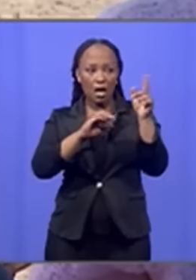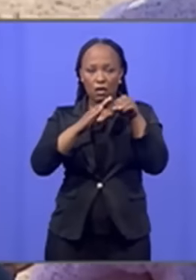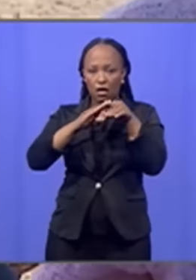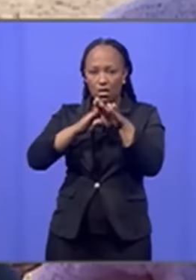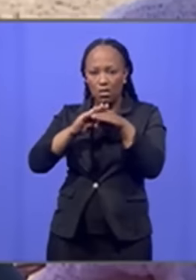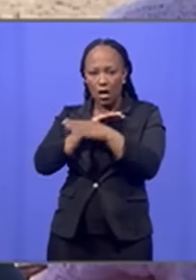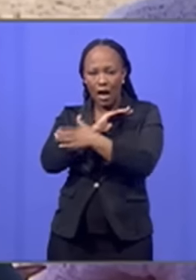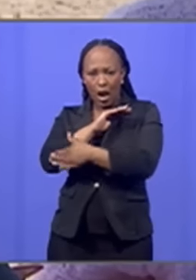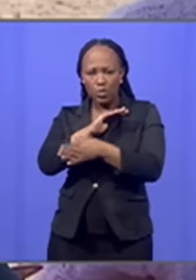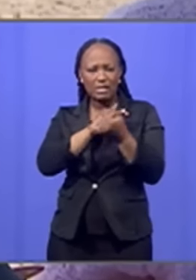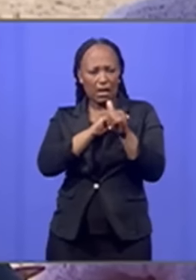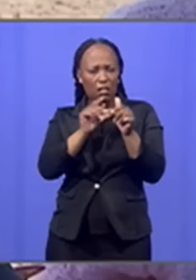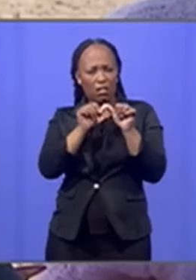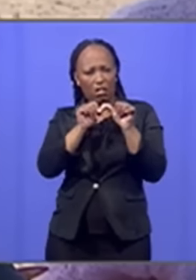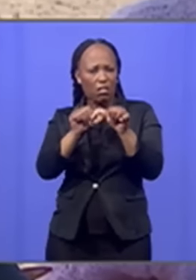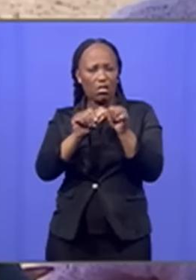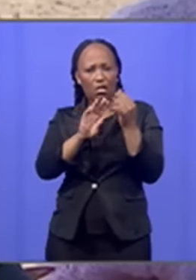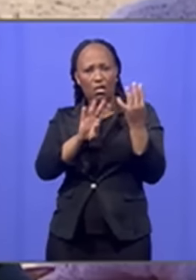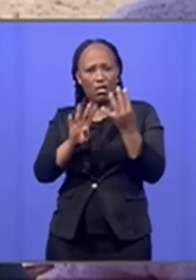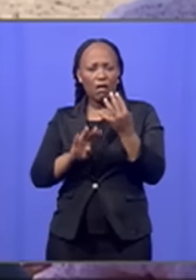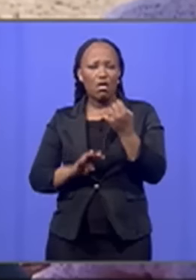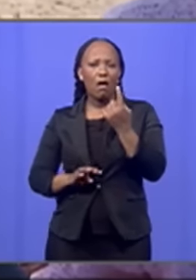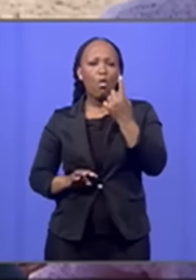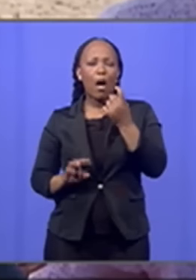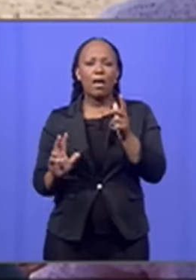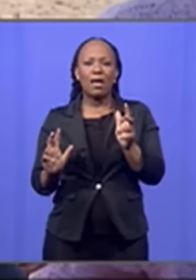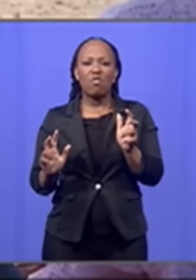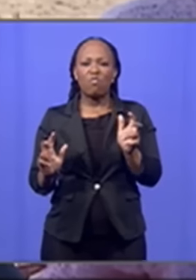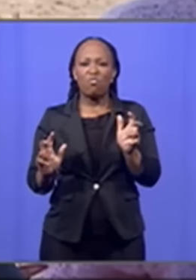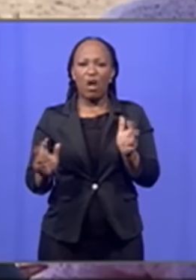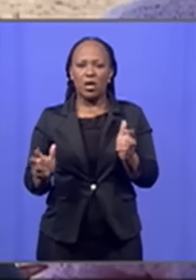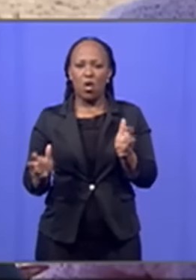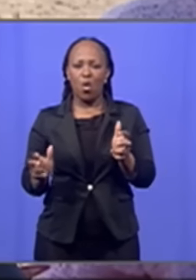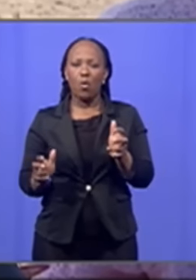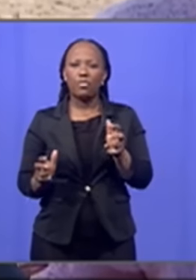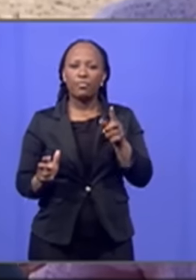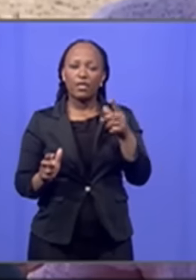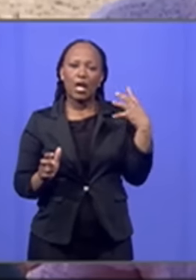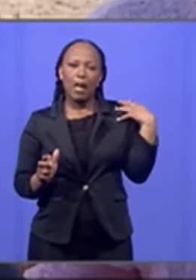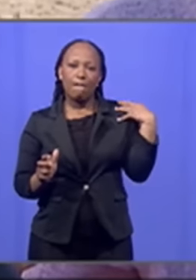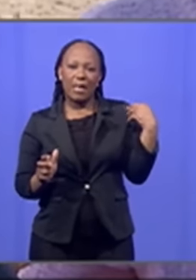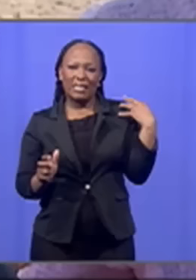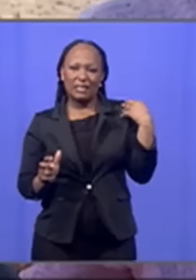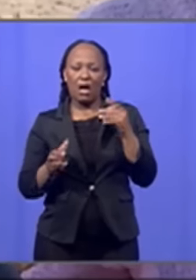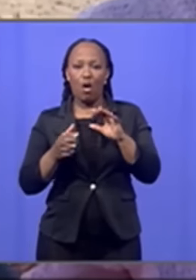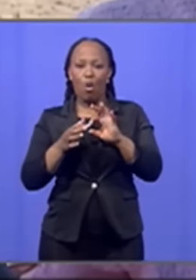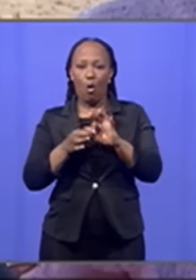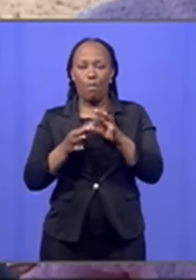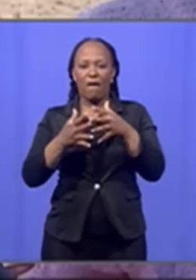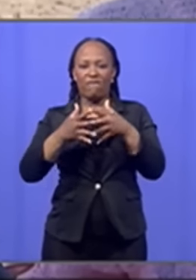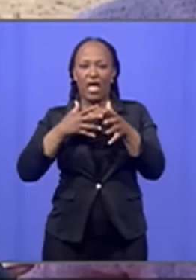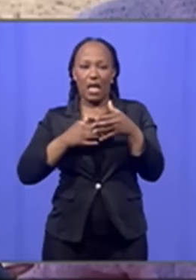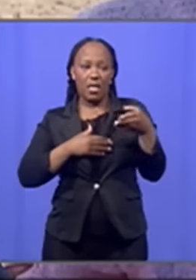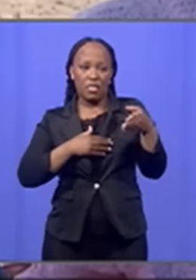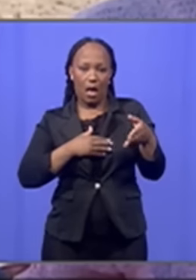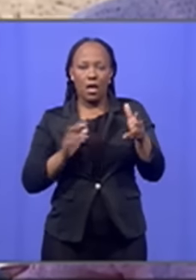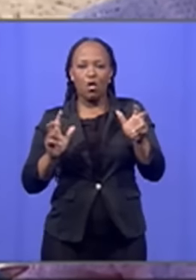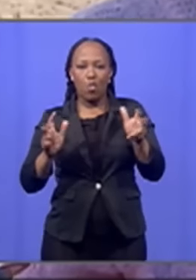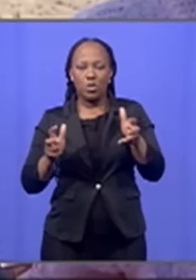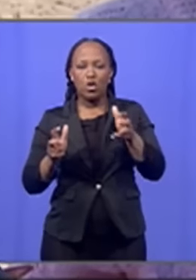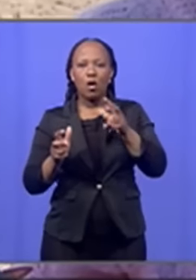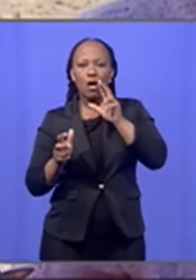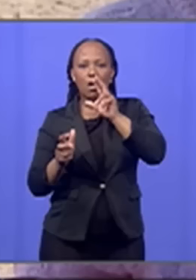this morning on radio, and one of the radio stations, and the Minister of Home Affairs was there, and we were emphasizing the fact that so long as you still